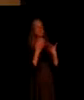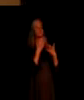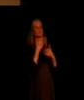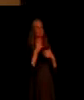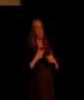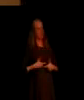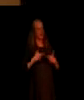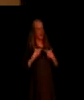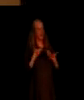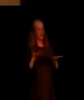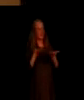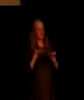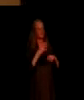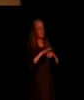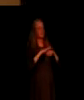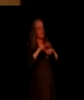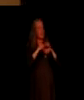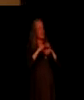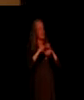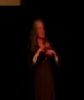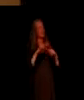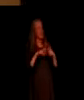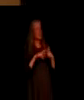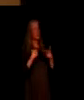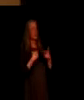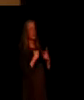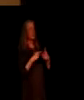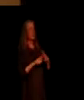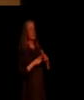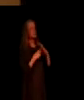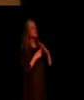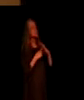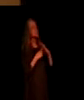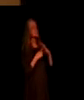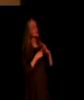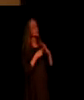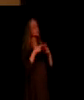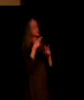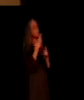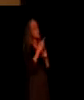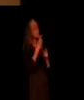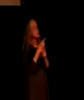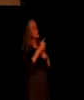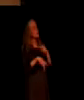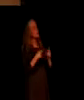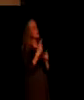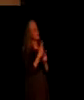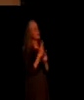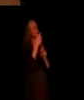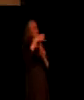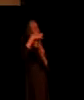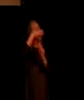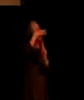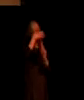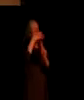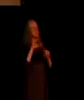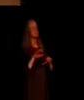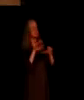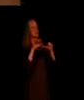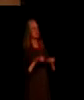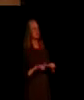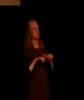We'd started designing what would be the right kind of satellites to do the sort of